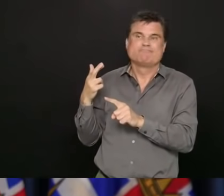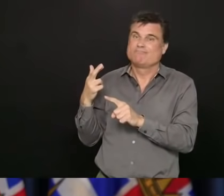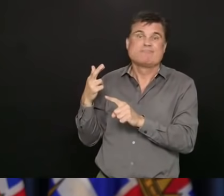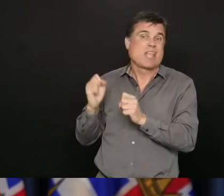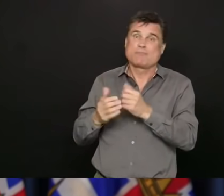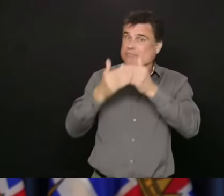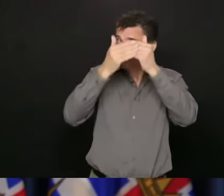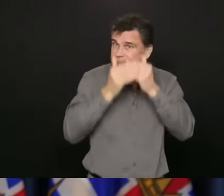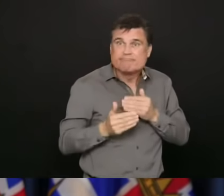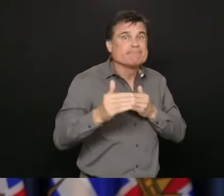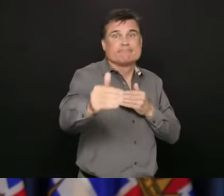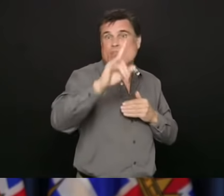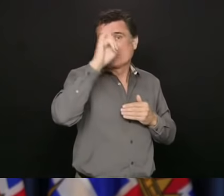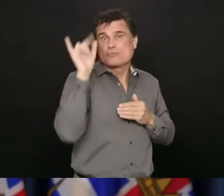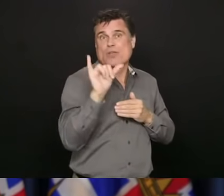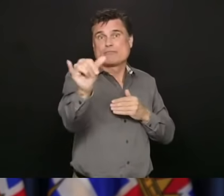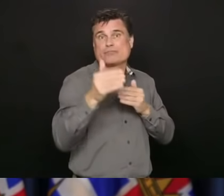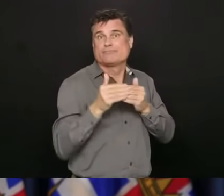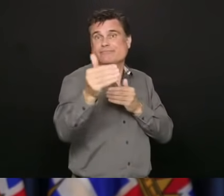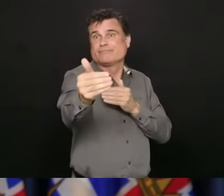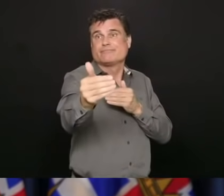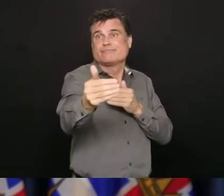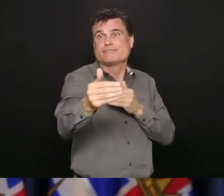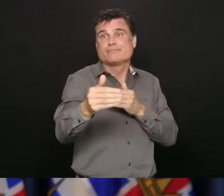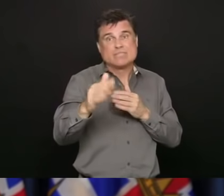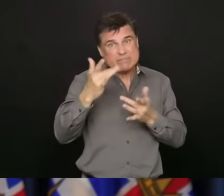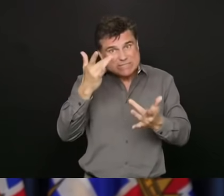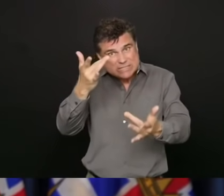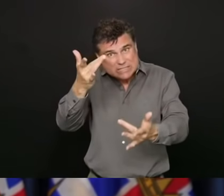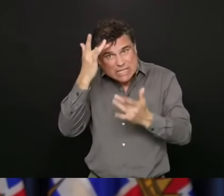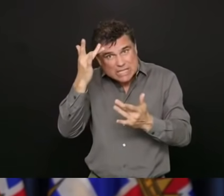And I didn't plan it, but Mary Griffin is next.